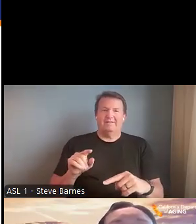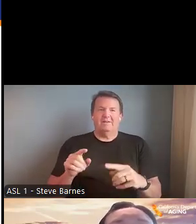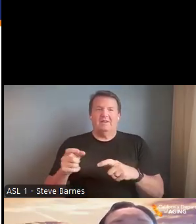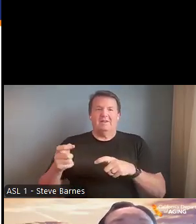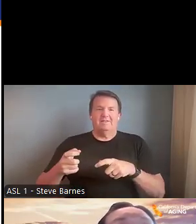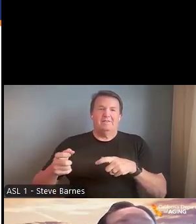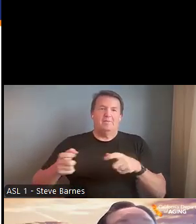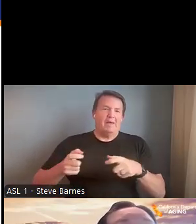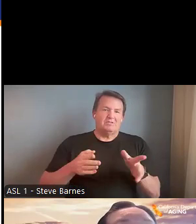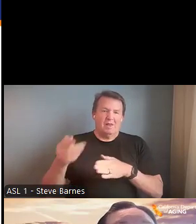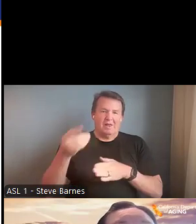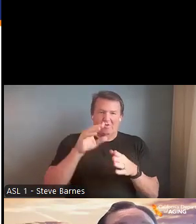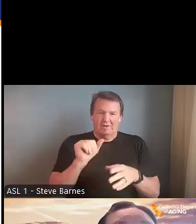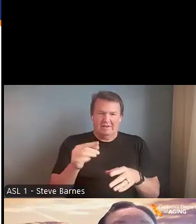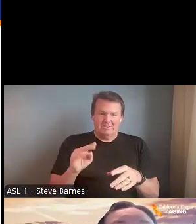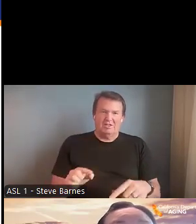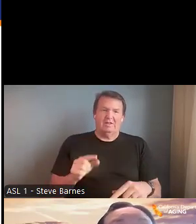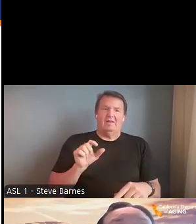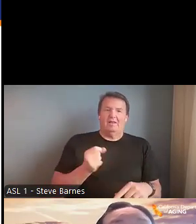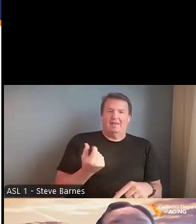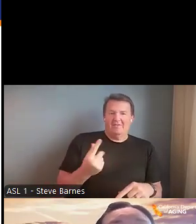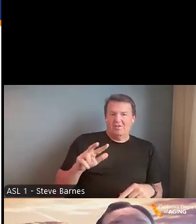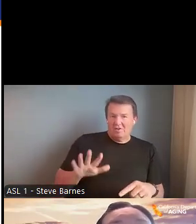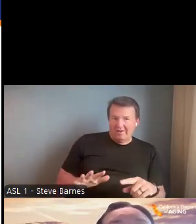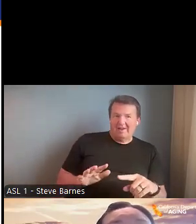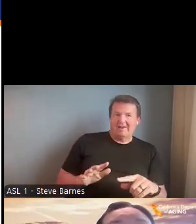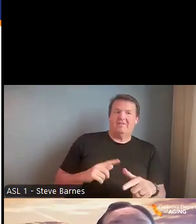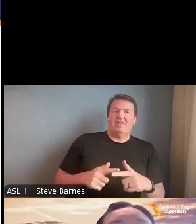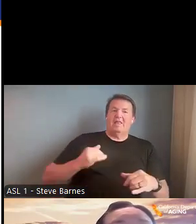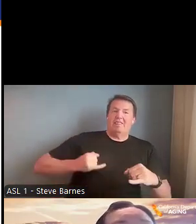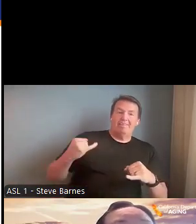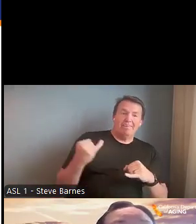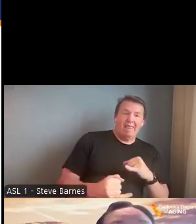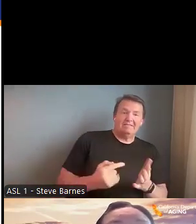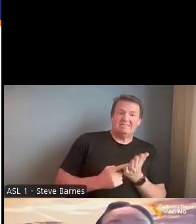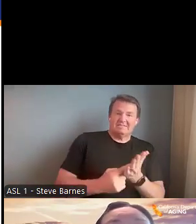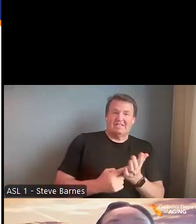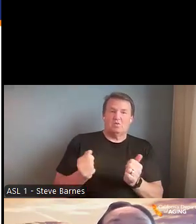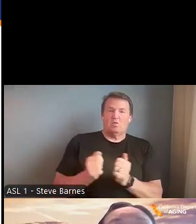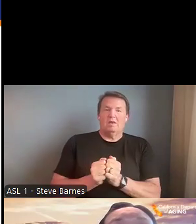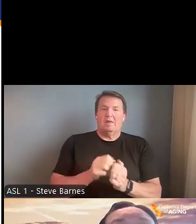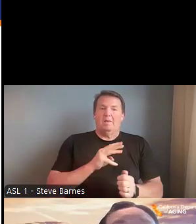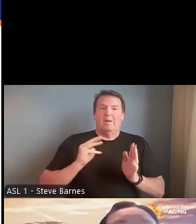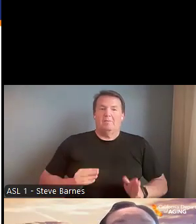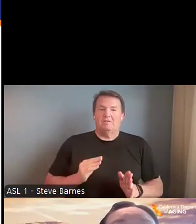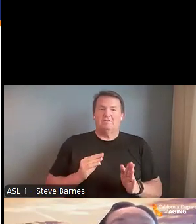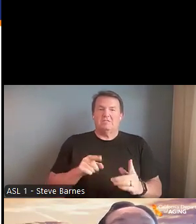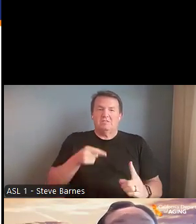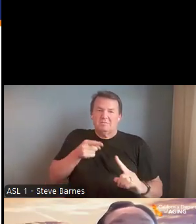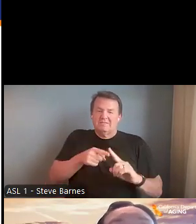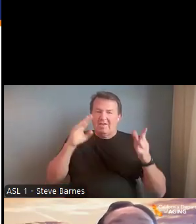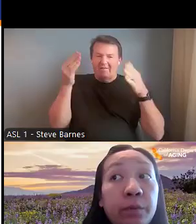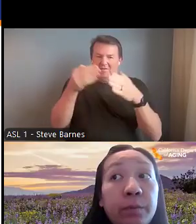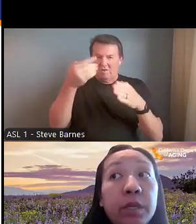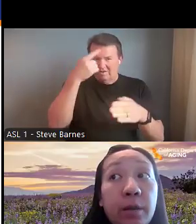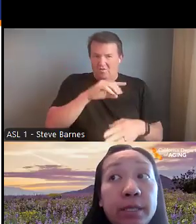committee discussions. Then we'll dive into the last discussion with members regarding areas of focus for the committee, and then